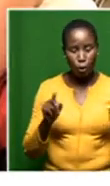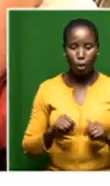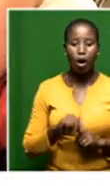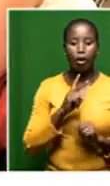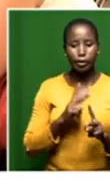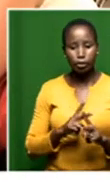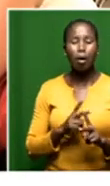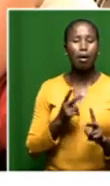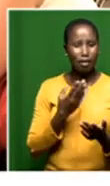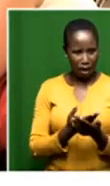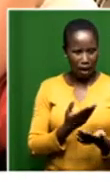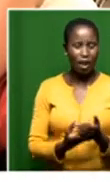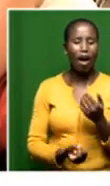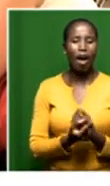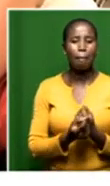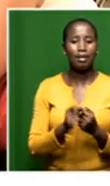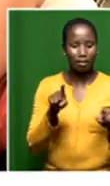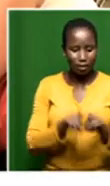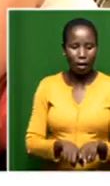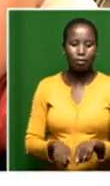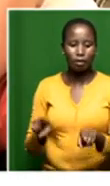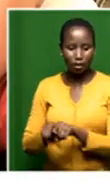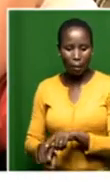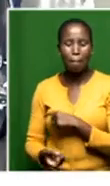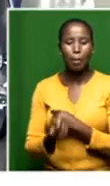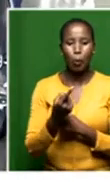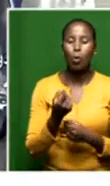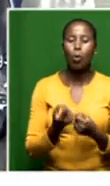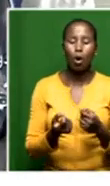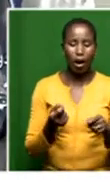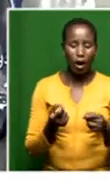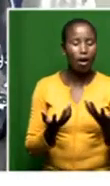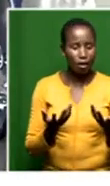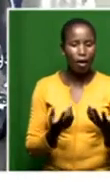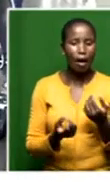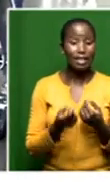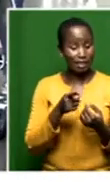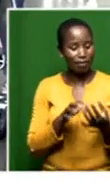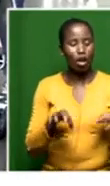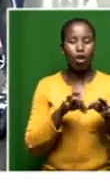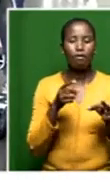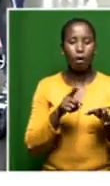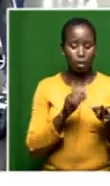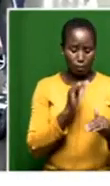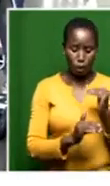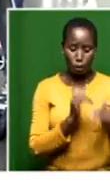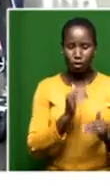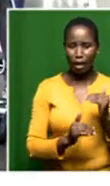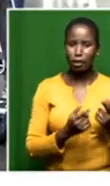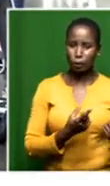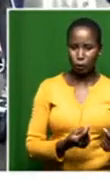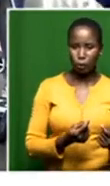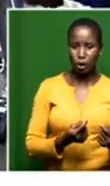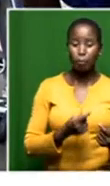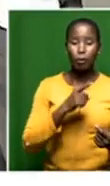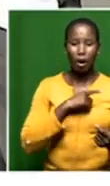the possibilities of a similar incident happening. And so there was really value in taking them through this process. It was rigorous, I can